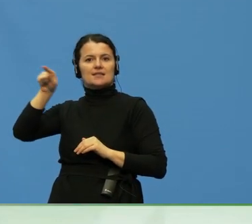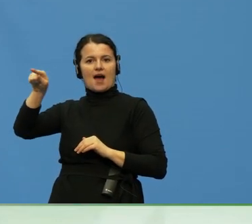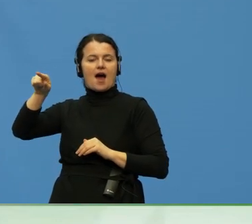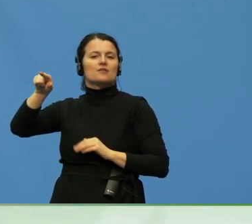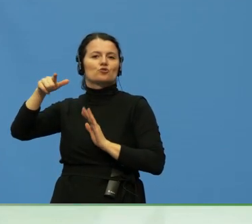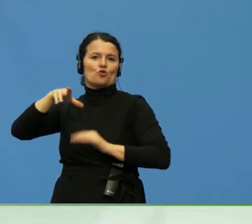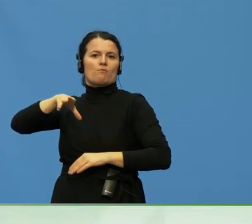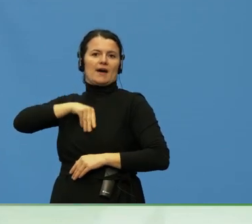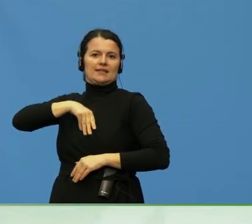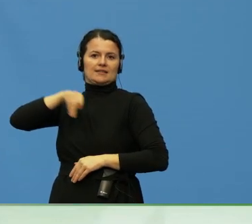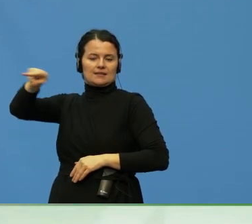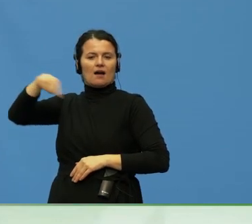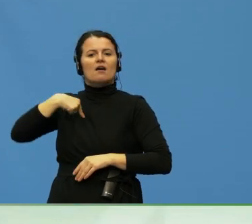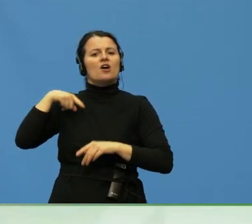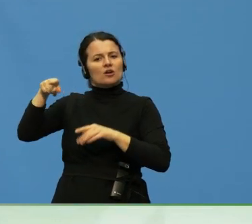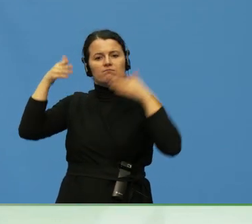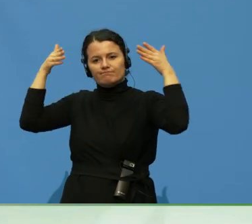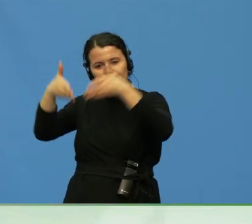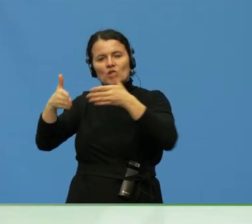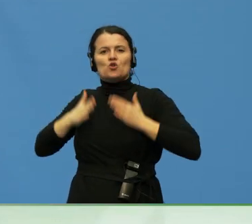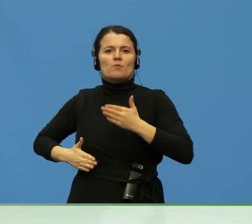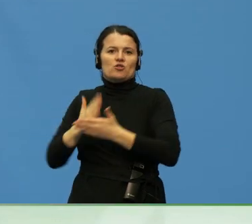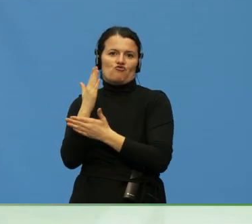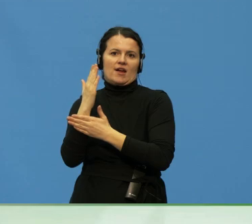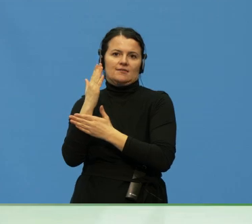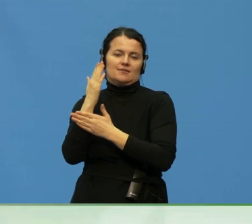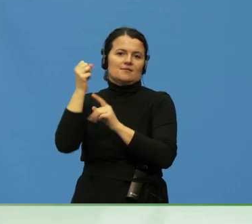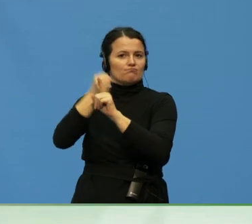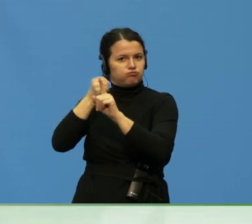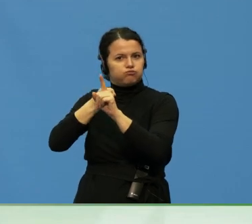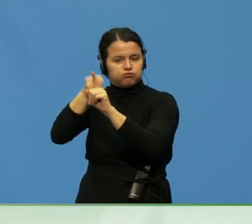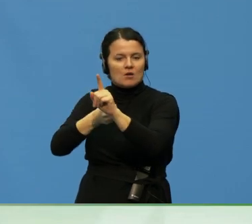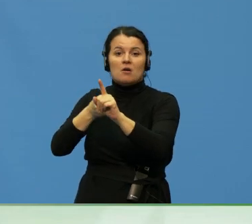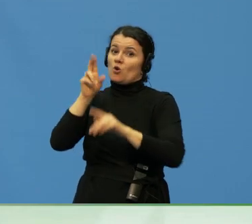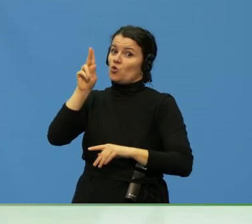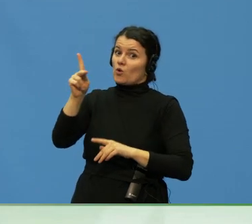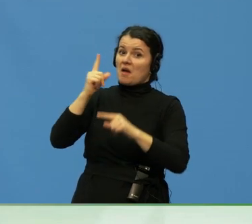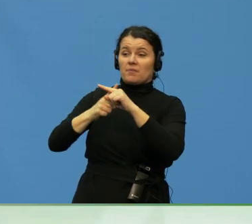persons with disabilities, both in the UK and a lot of other countries. Welcome, Oliver.